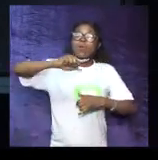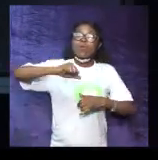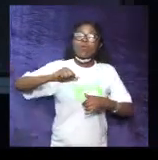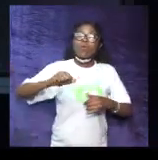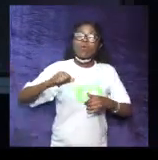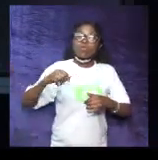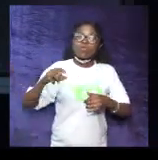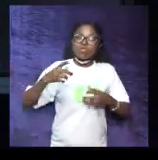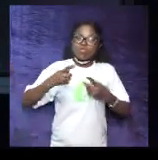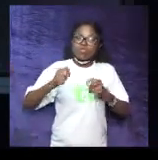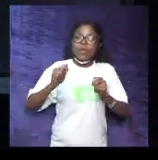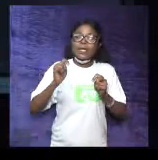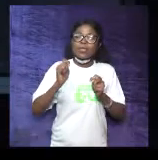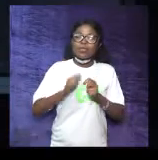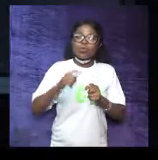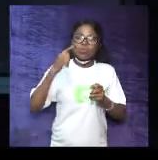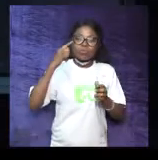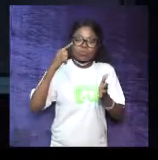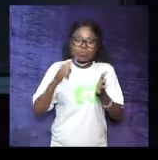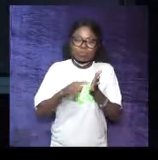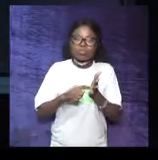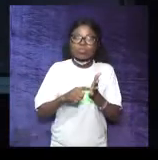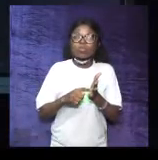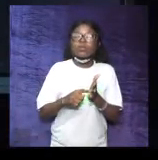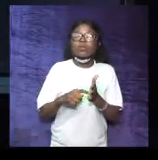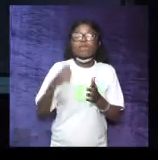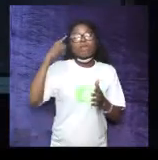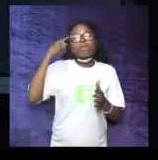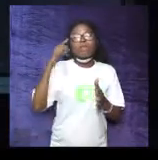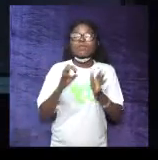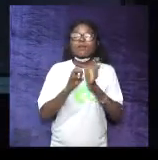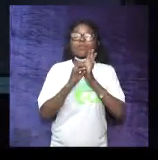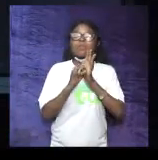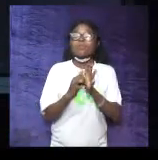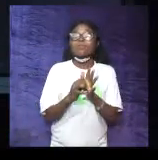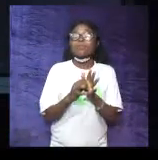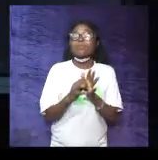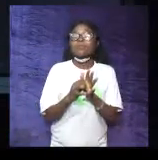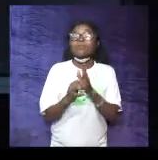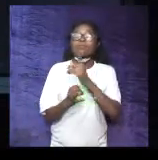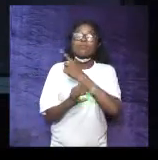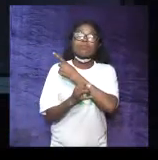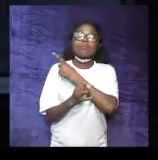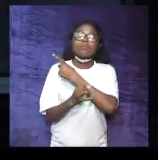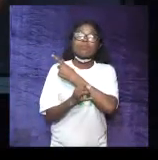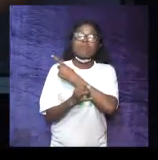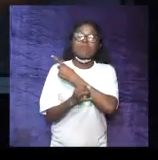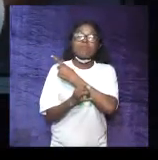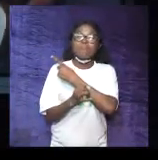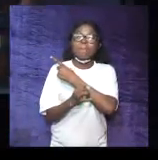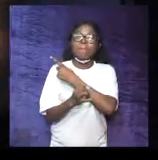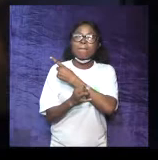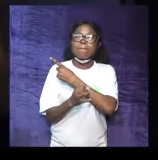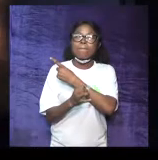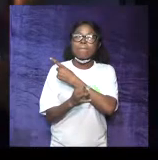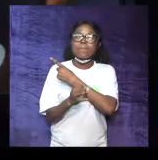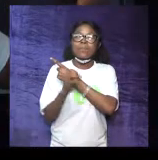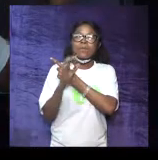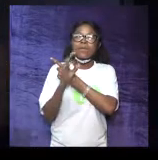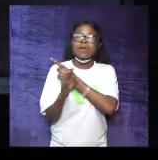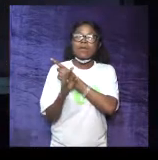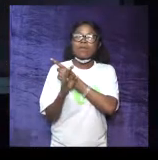to locate an F on the diagram. For example, this is an F.